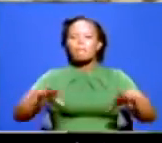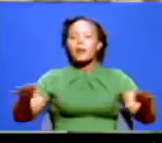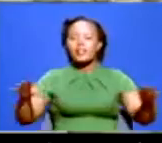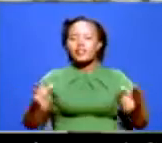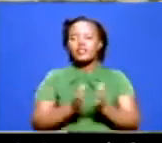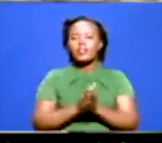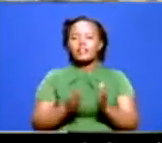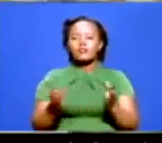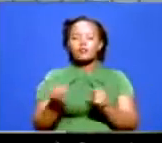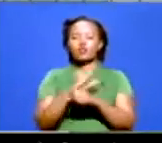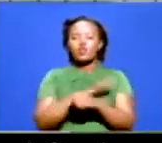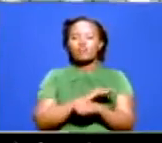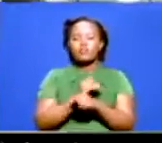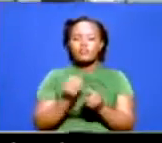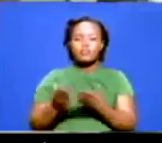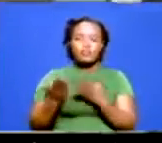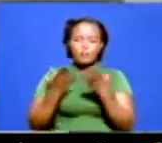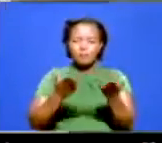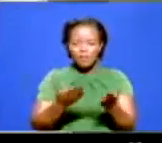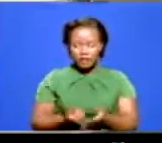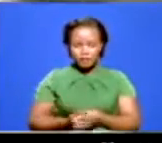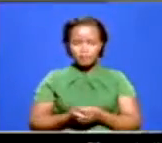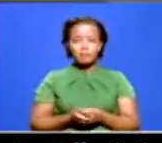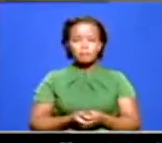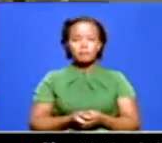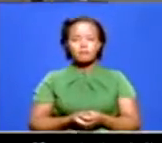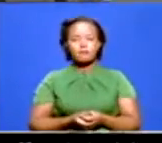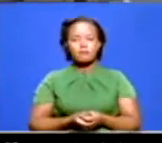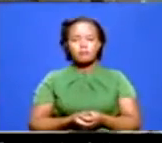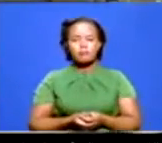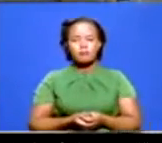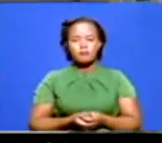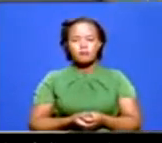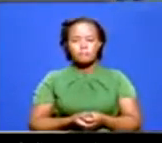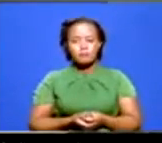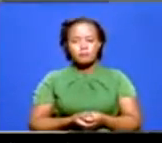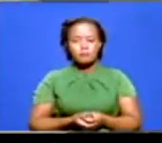of COVID-19 related supplies. For Lunchtime News, I'm Brian Munyoki.